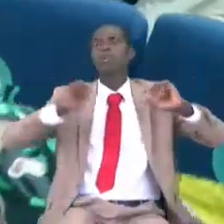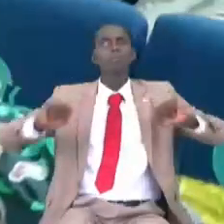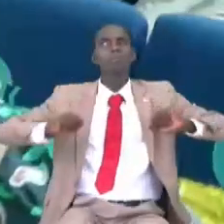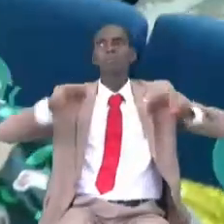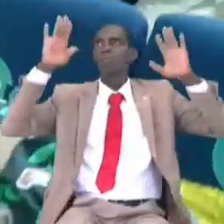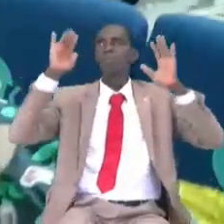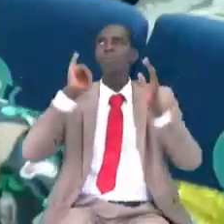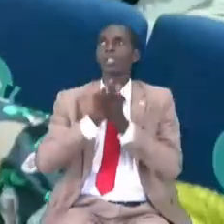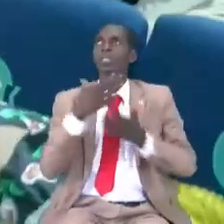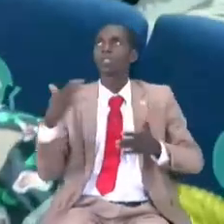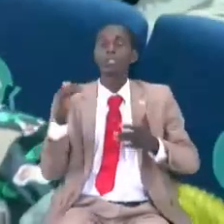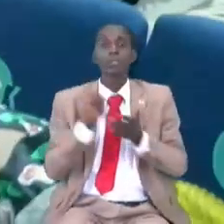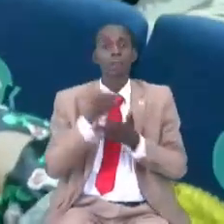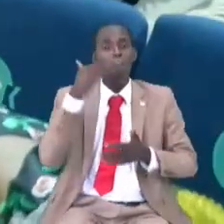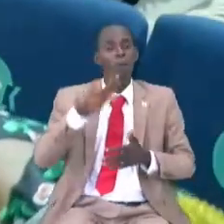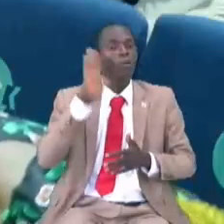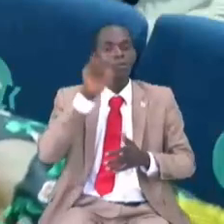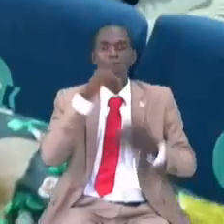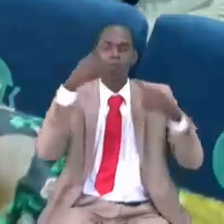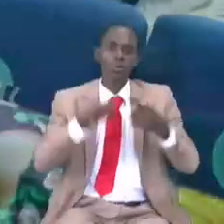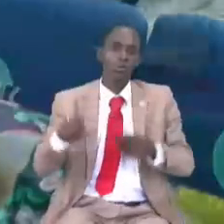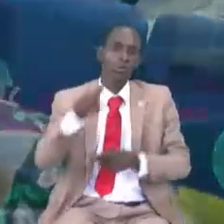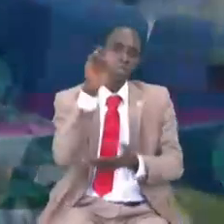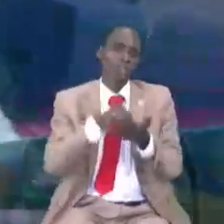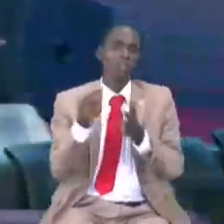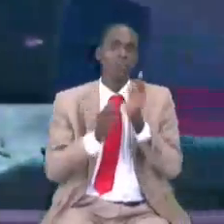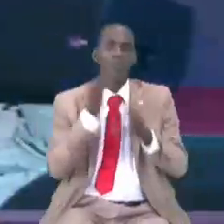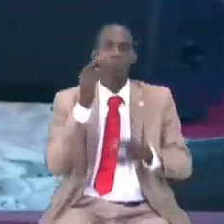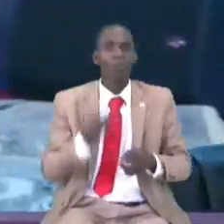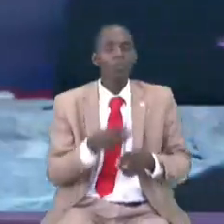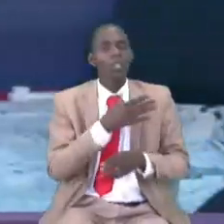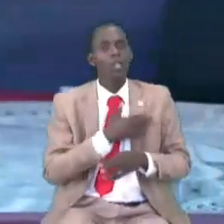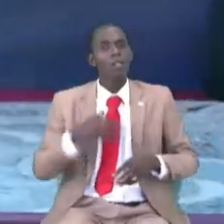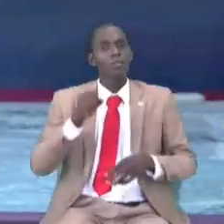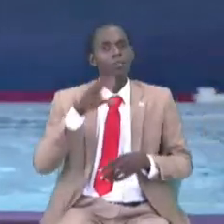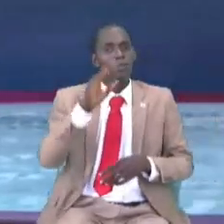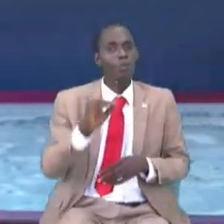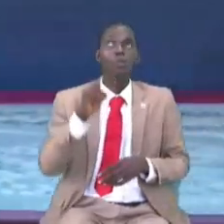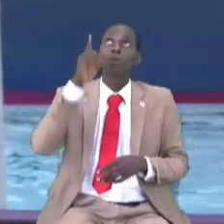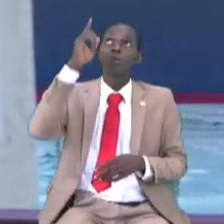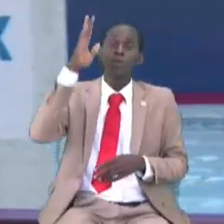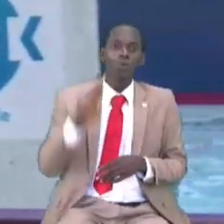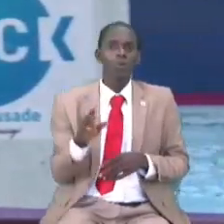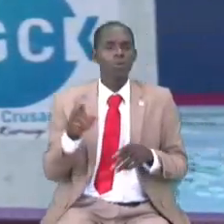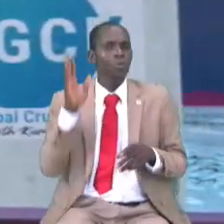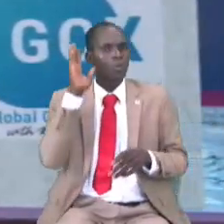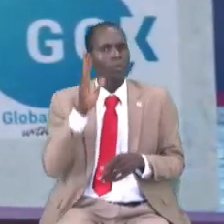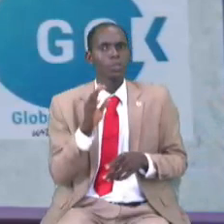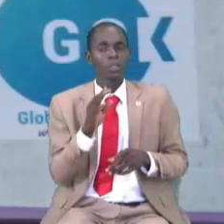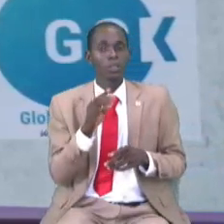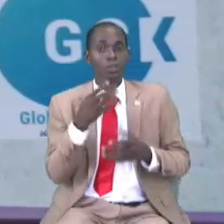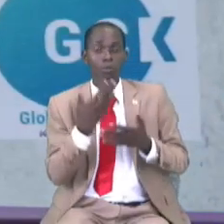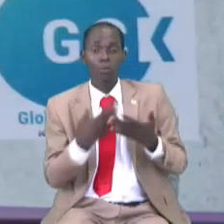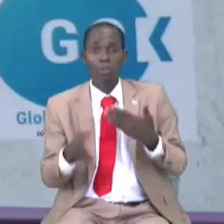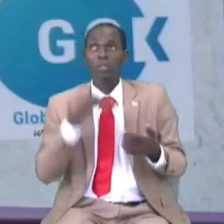so God himself turned, and what he said he would do, he didn't do it again. Fruitful pardon through